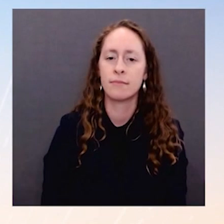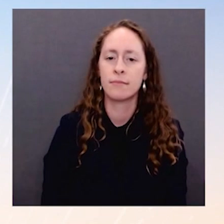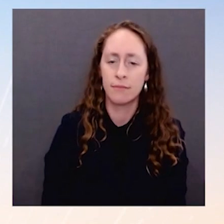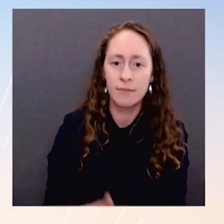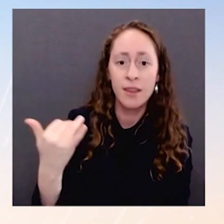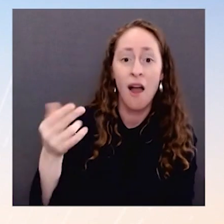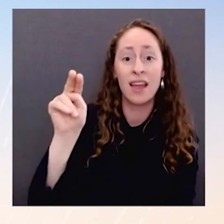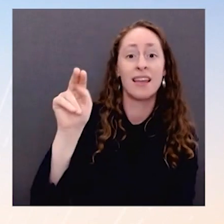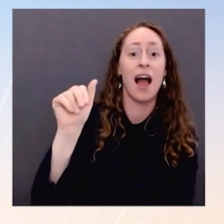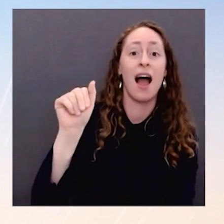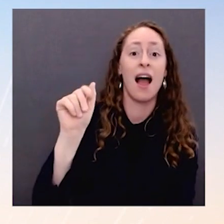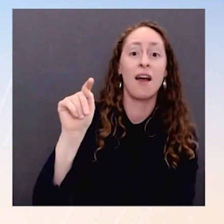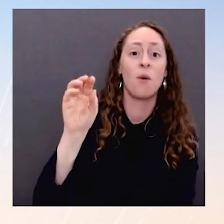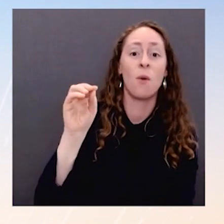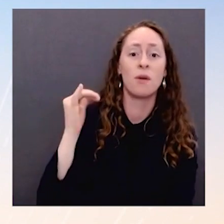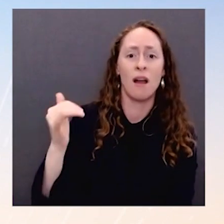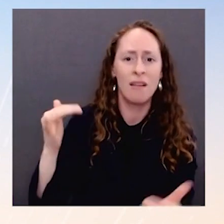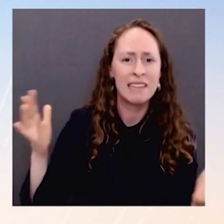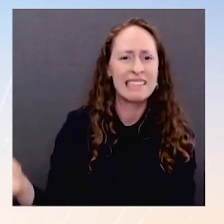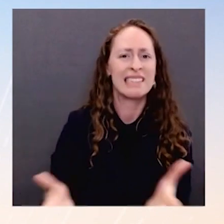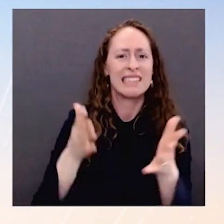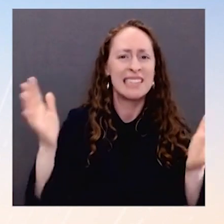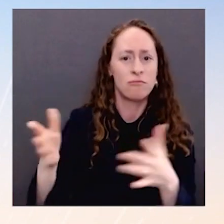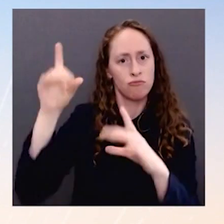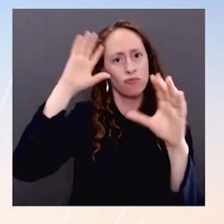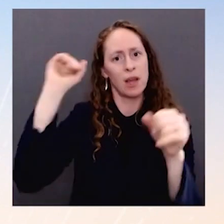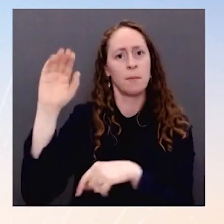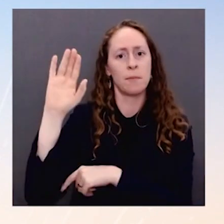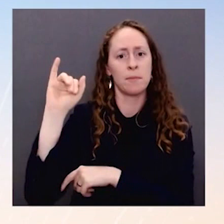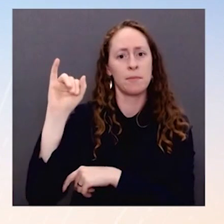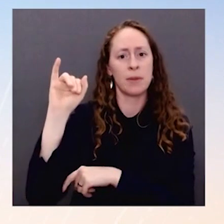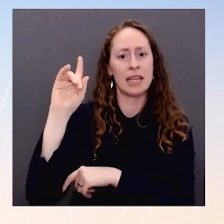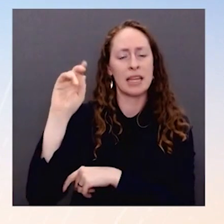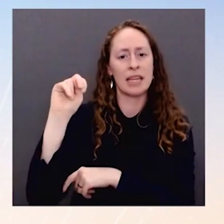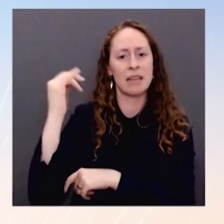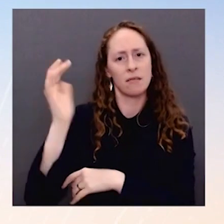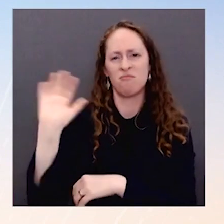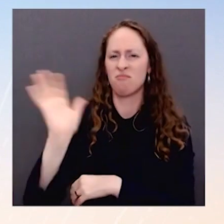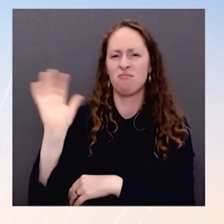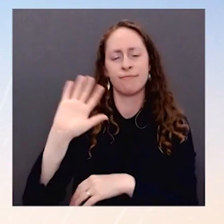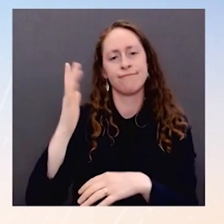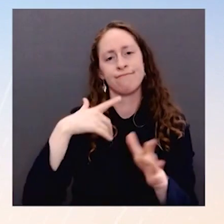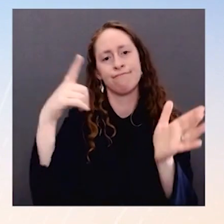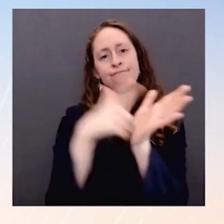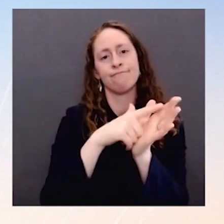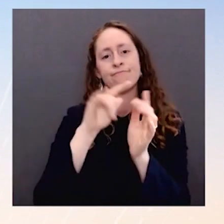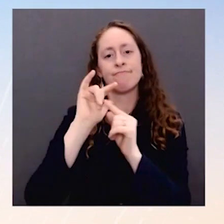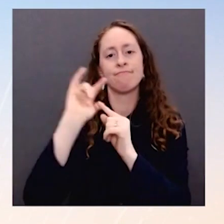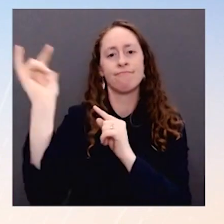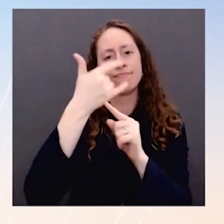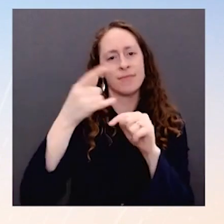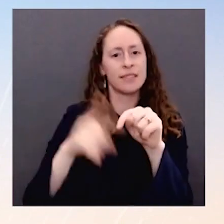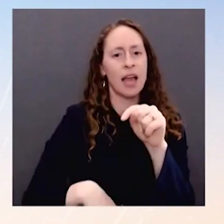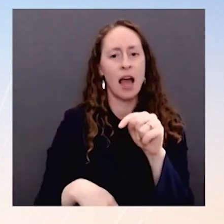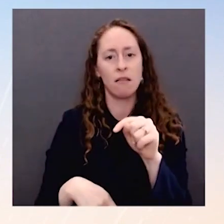the situation. So just to be clear, is this a no-go for right now, or is this completely off the table, something that you would not consider? Well, the president